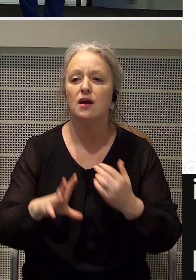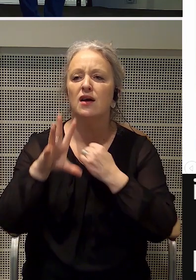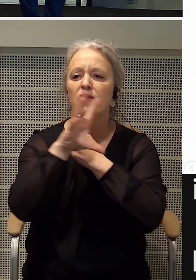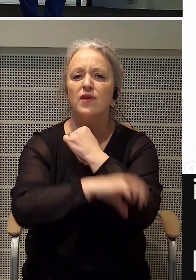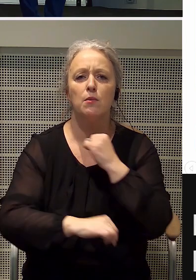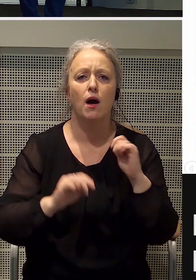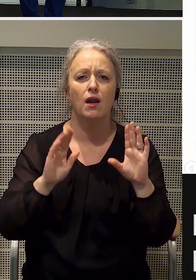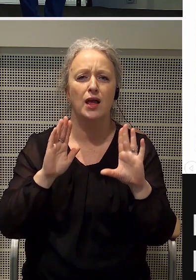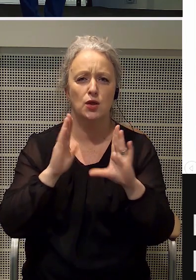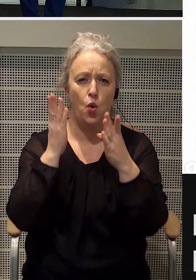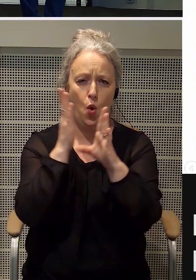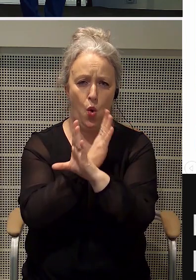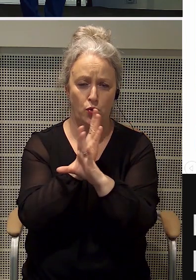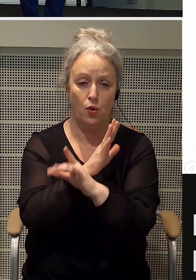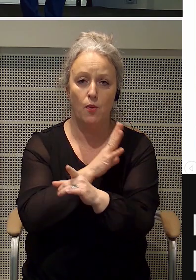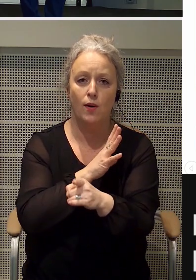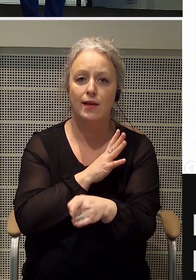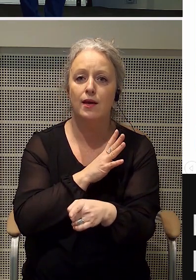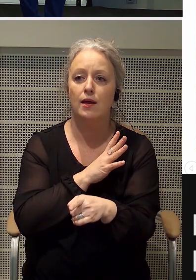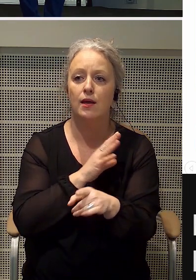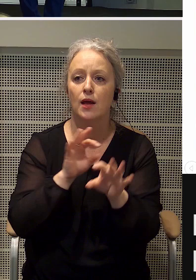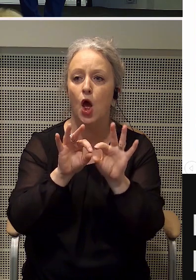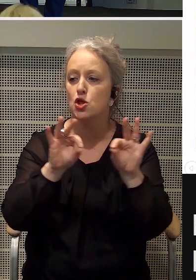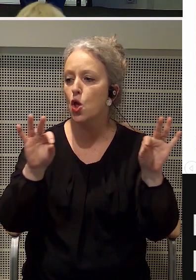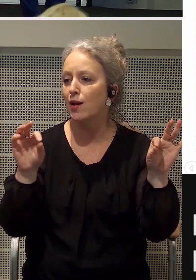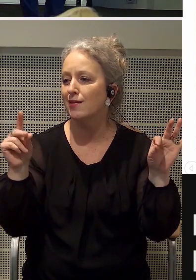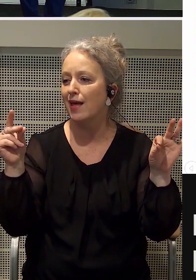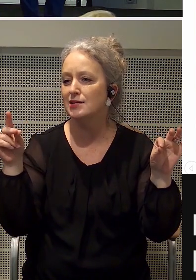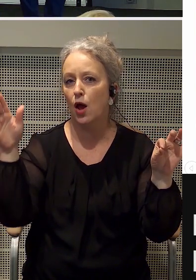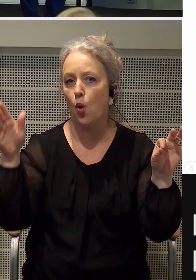here. The last case that we discussed,